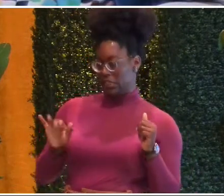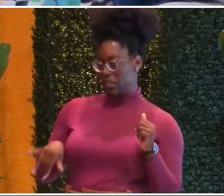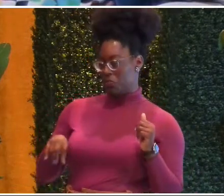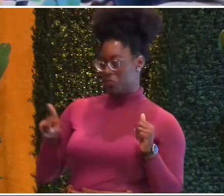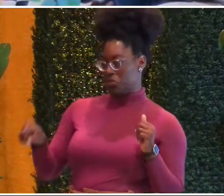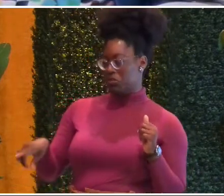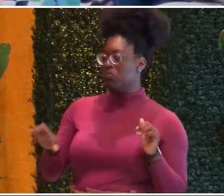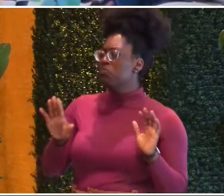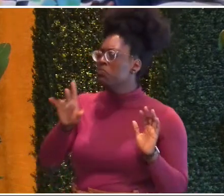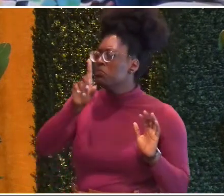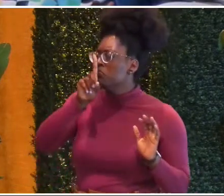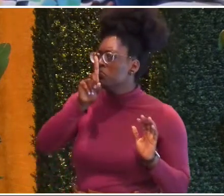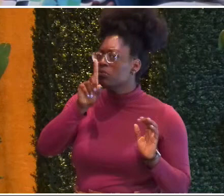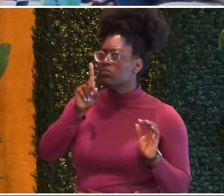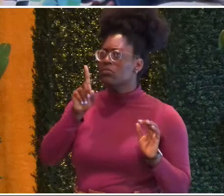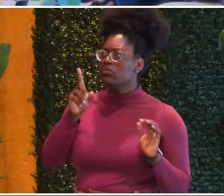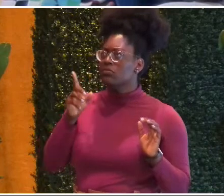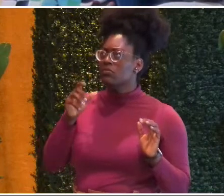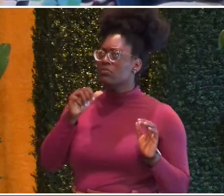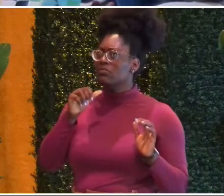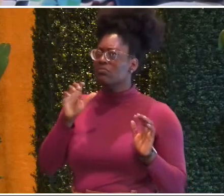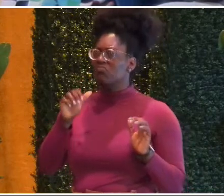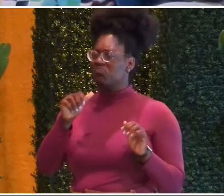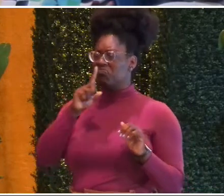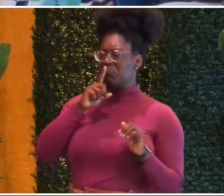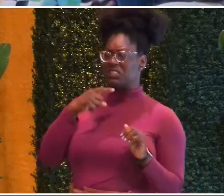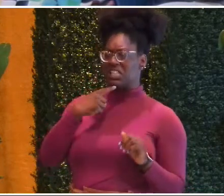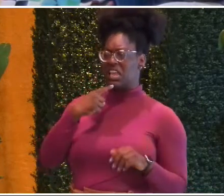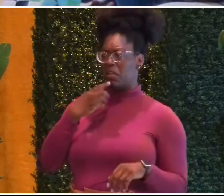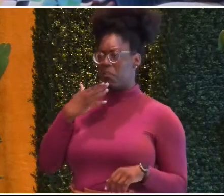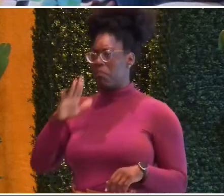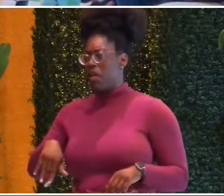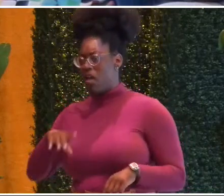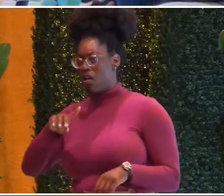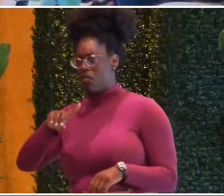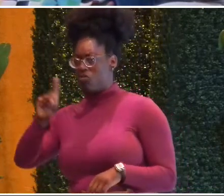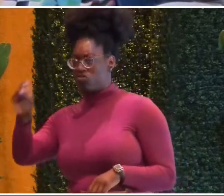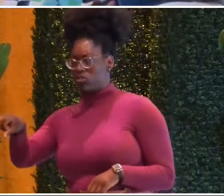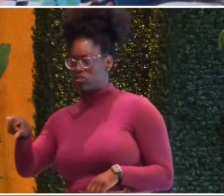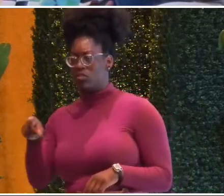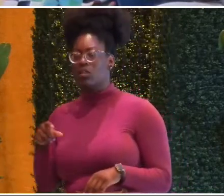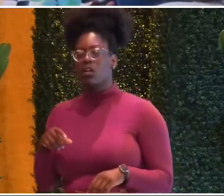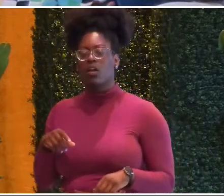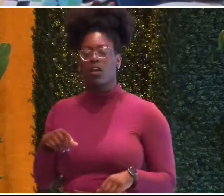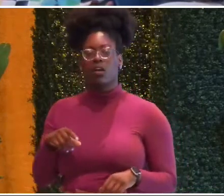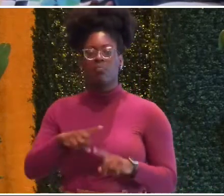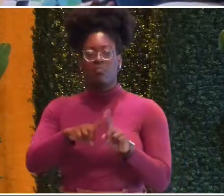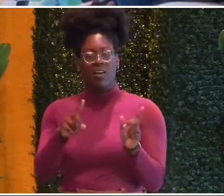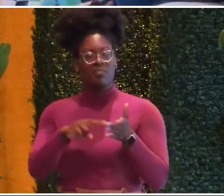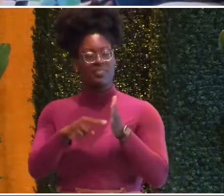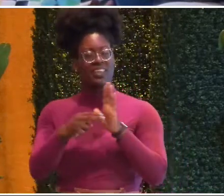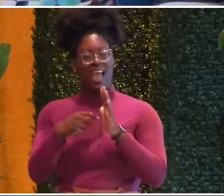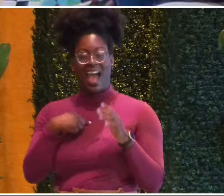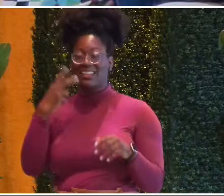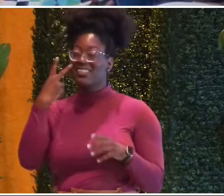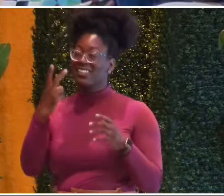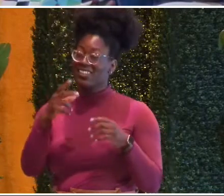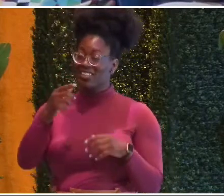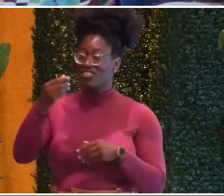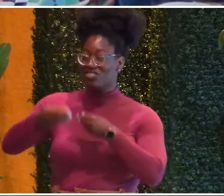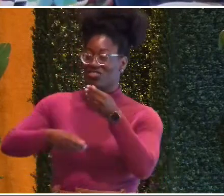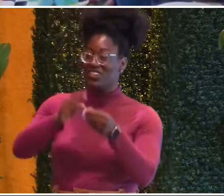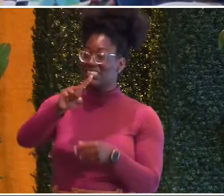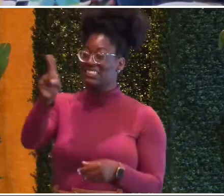because I see a lot of Gen Z doing a lot, and there's not a lot of support from the up top, right? Because